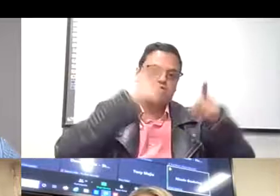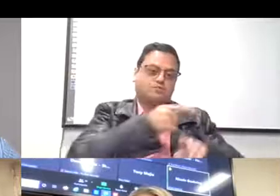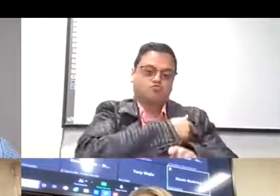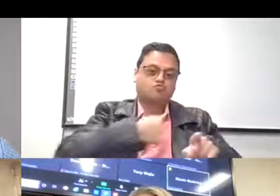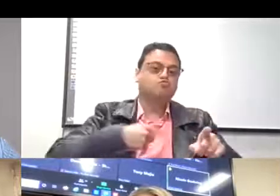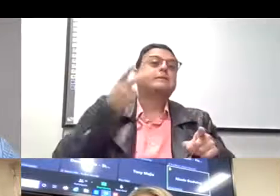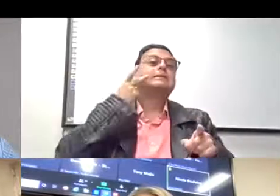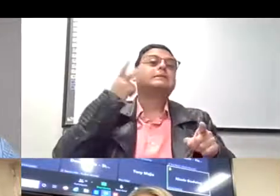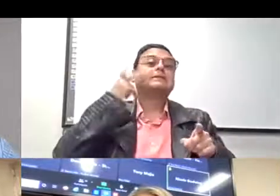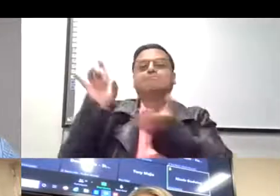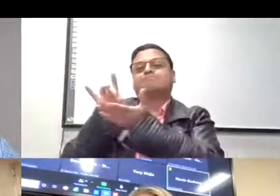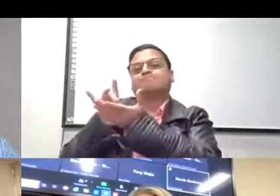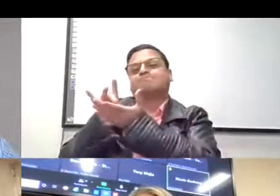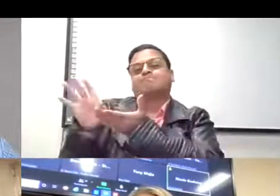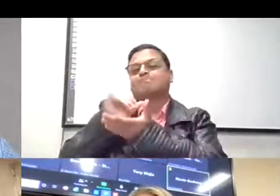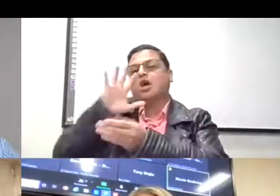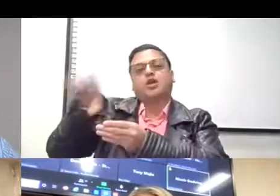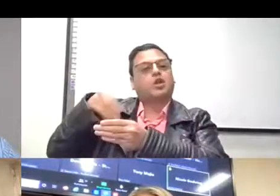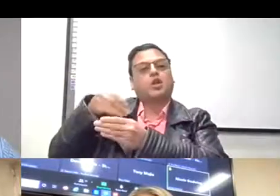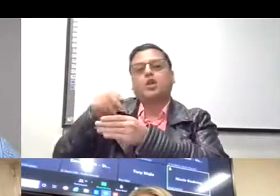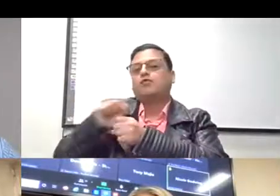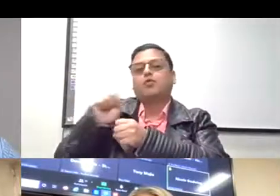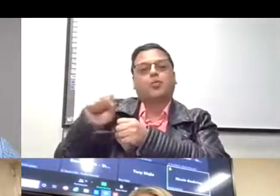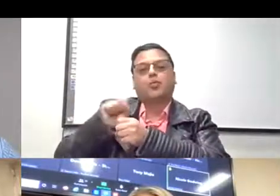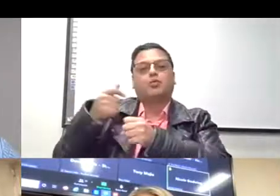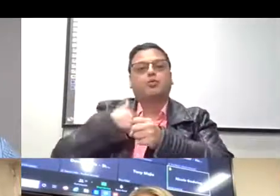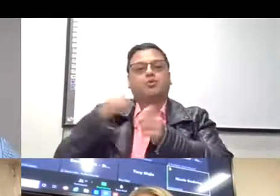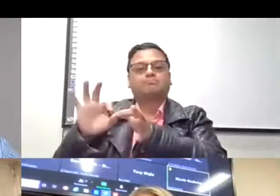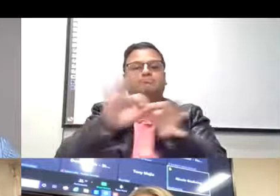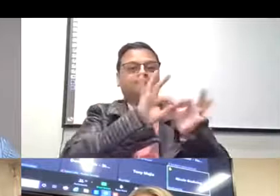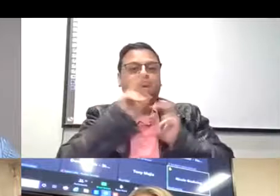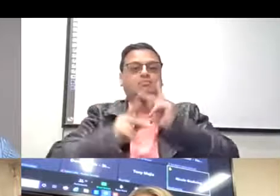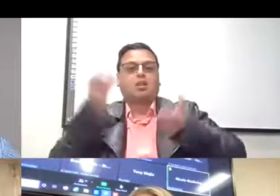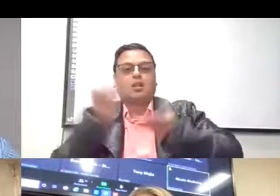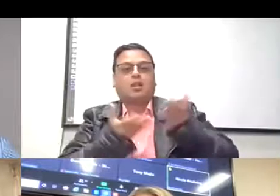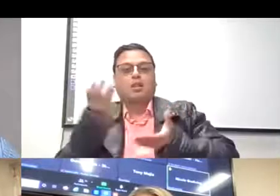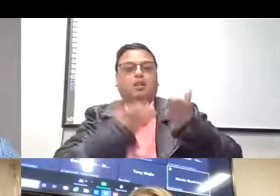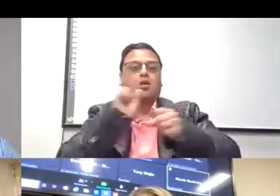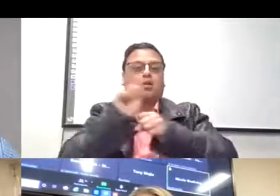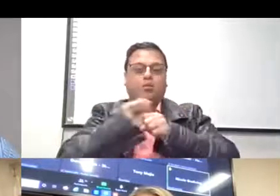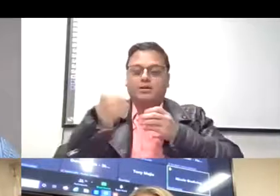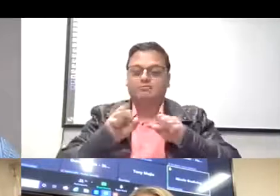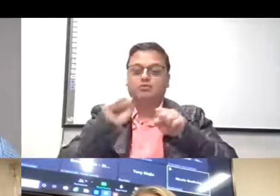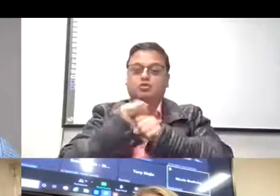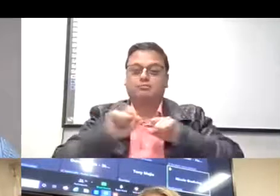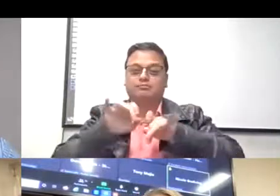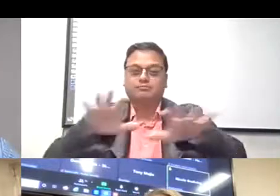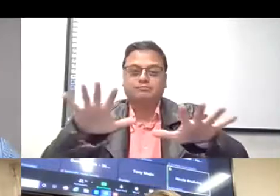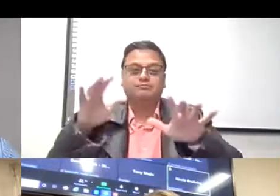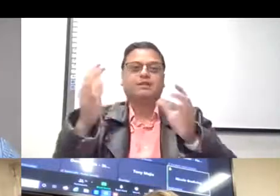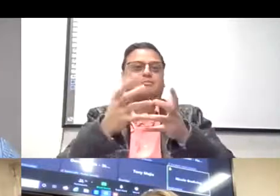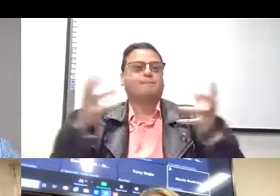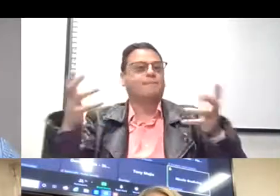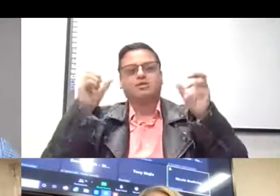been excluded from being able to work. We're just trying to build a pipeline and bring people into the community and bring people into the trades. It's much